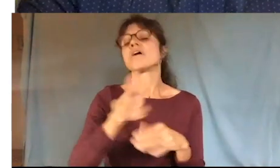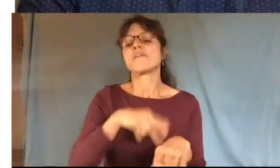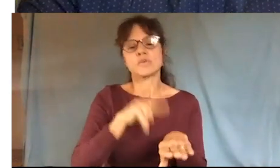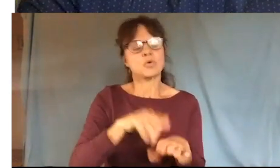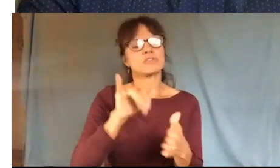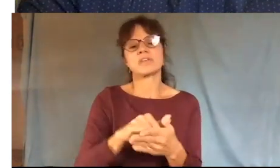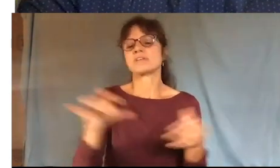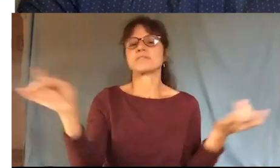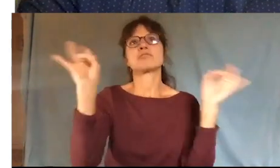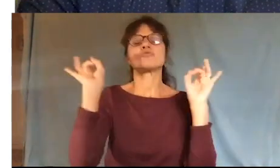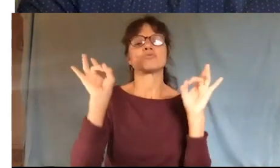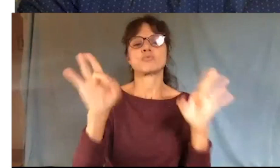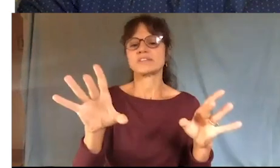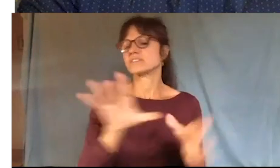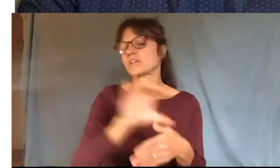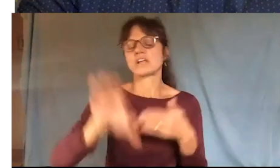perilous consequences. Next slide.